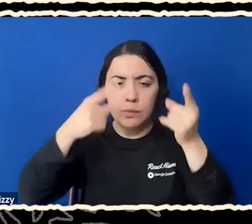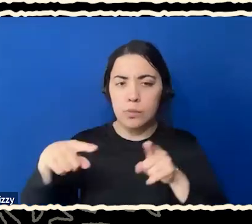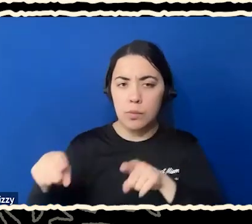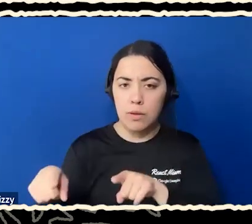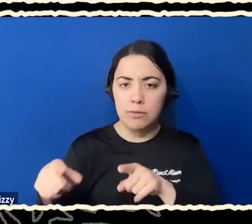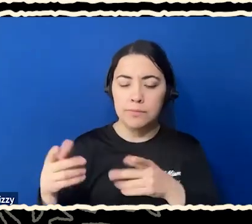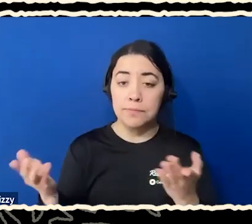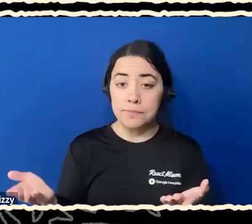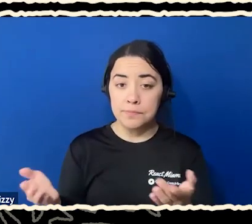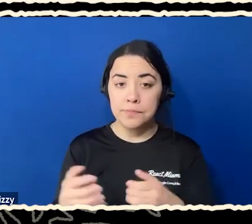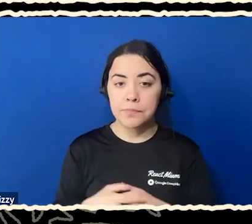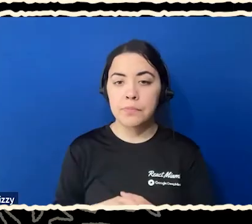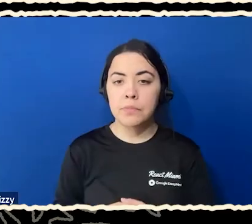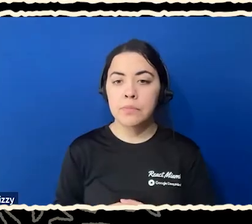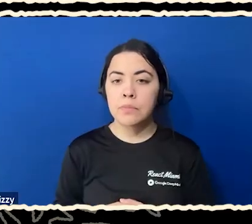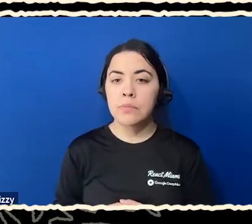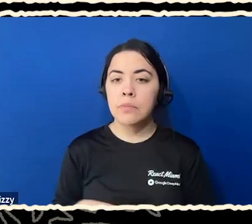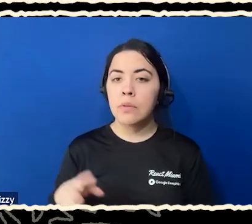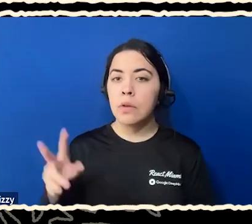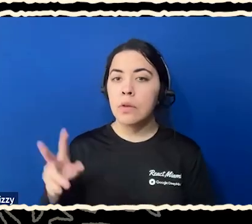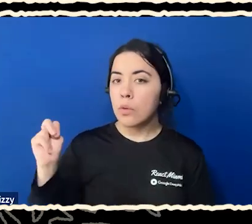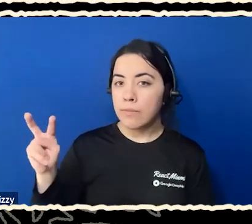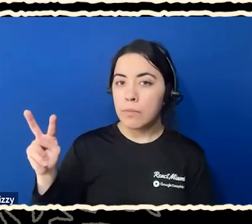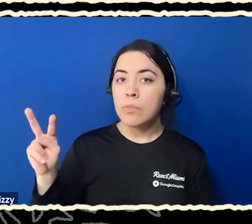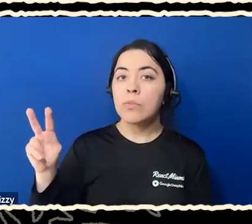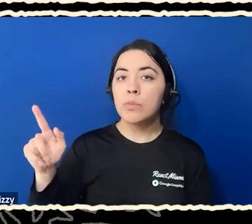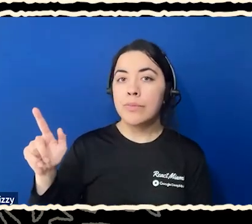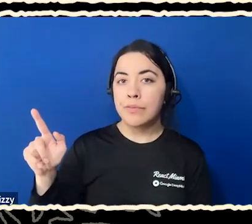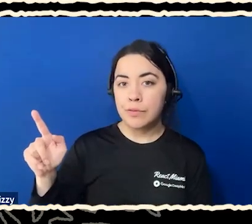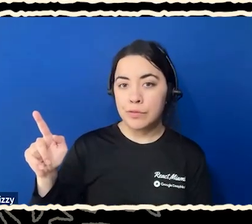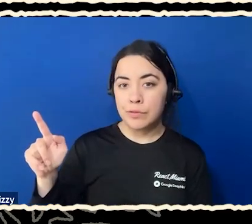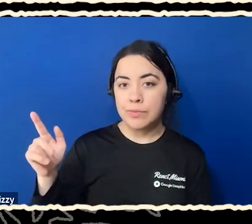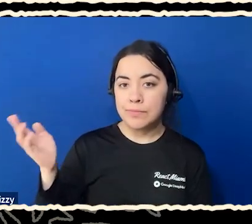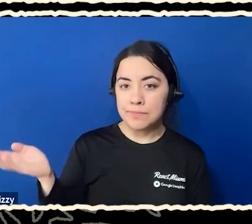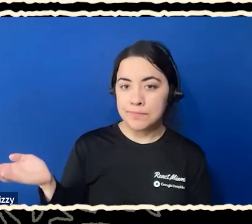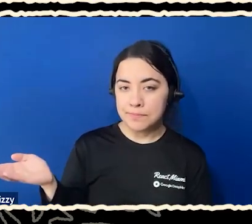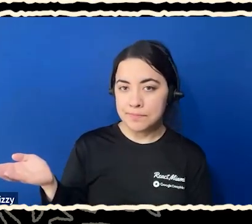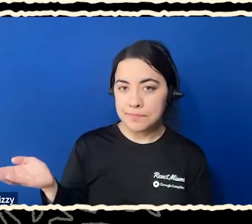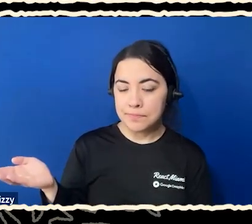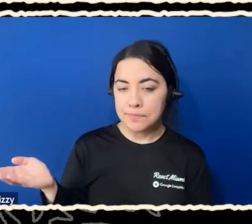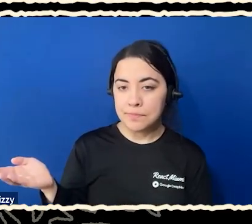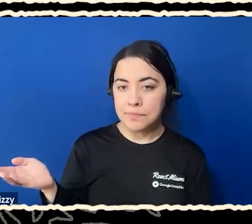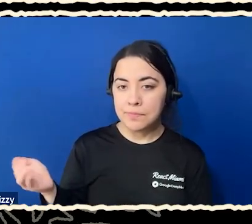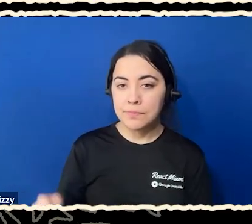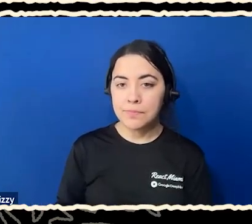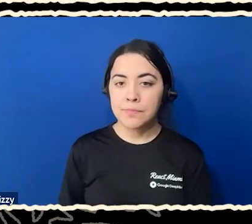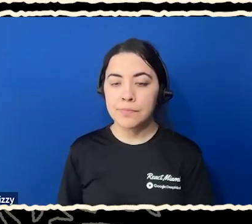This was November 2021, and